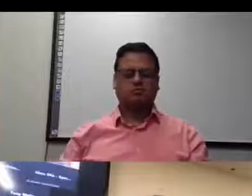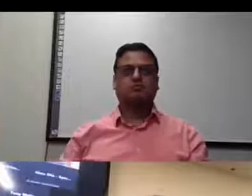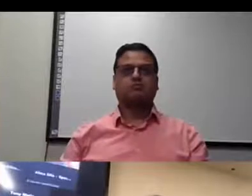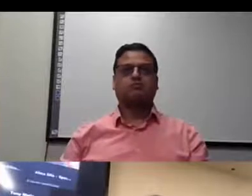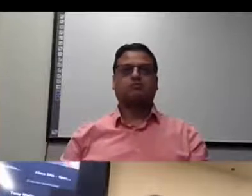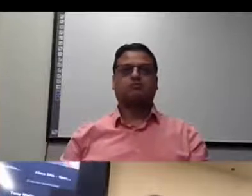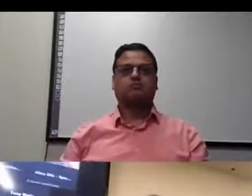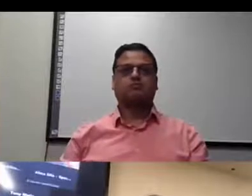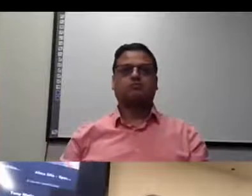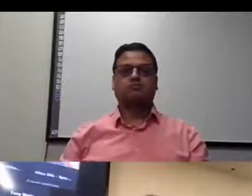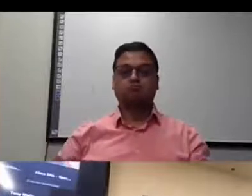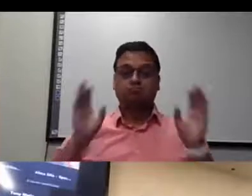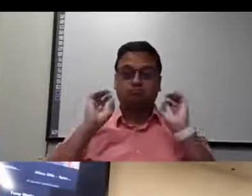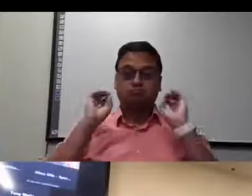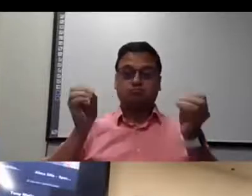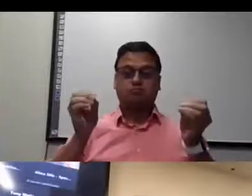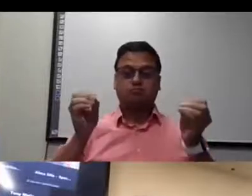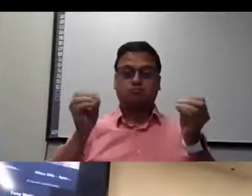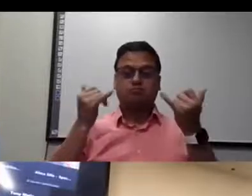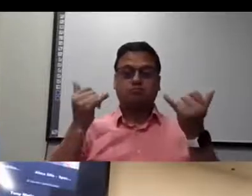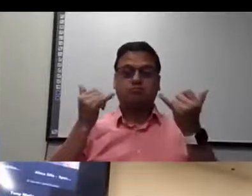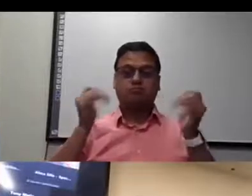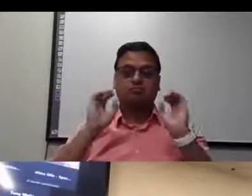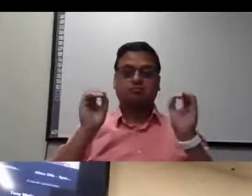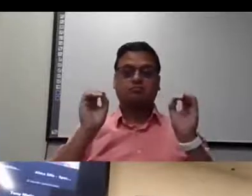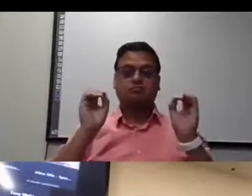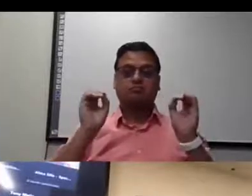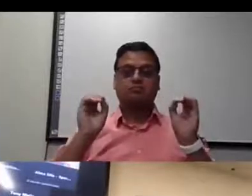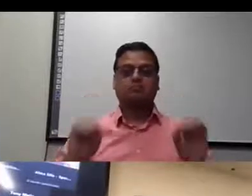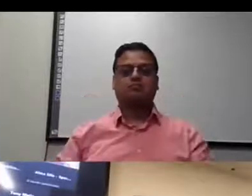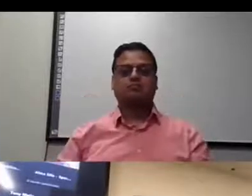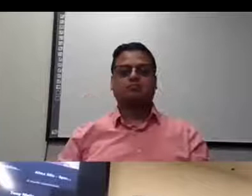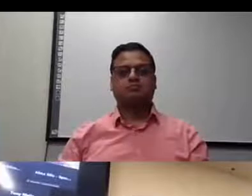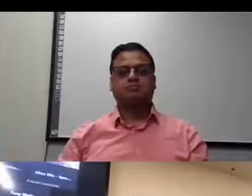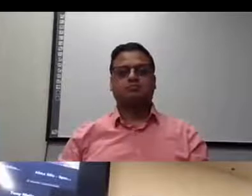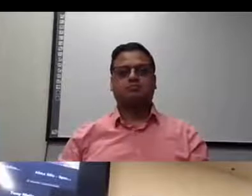Let's see, none at the moment. I have,